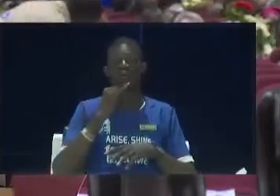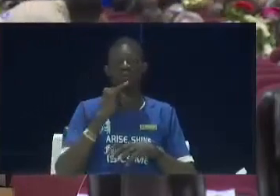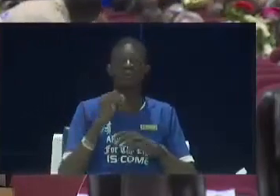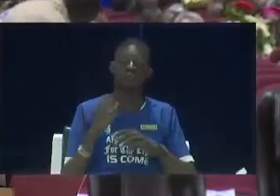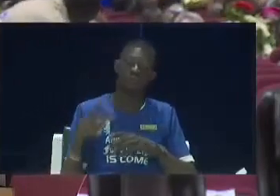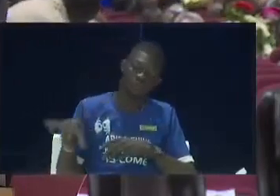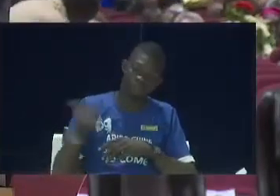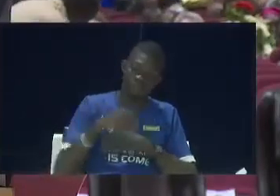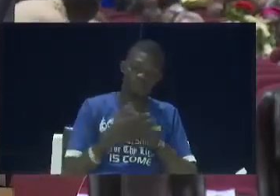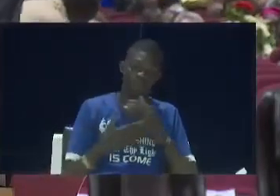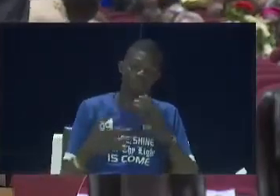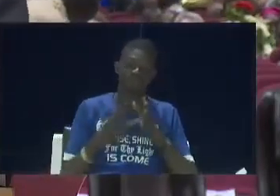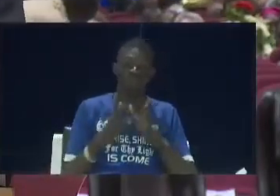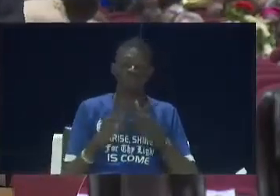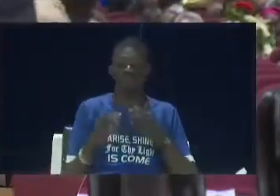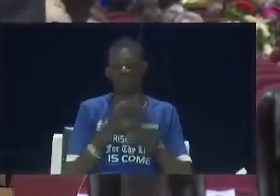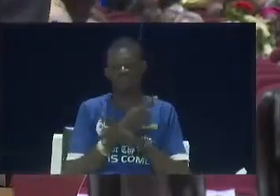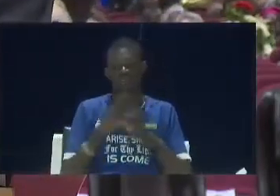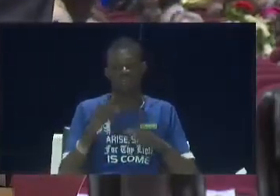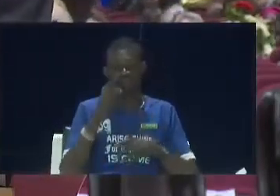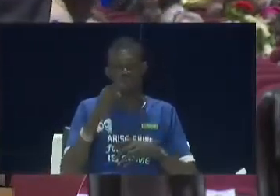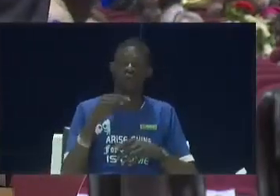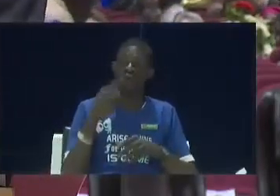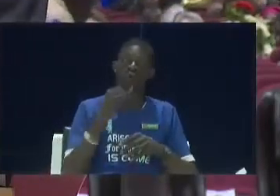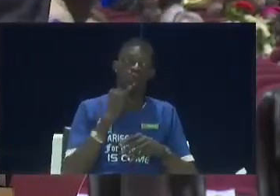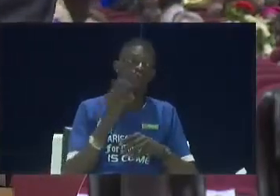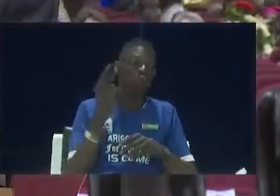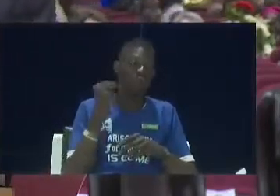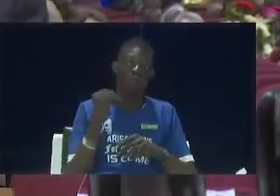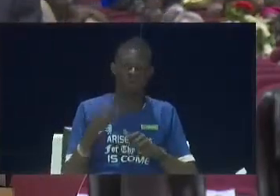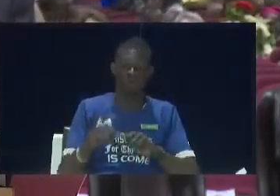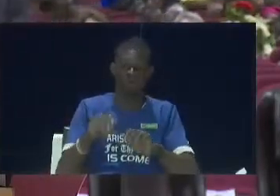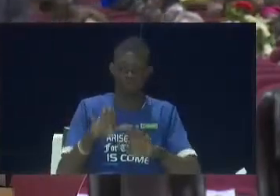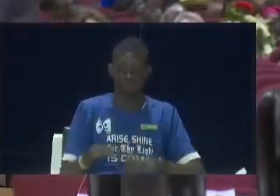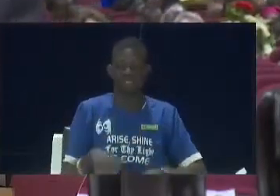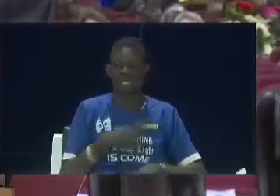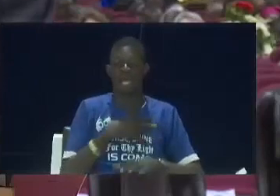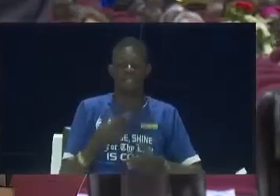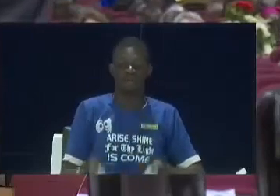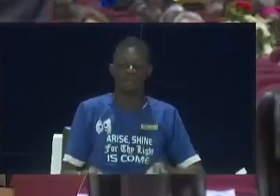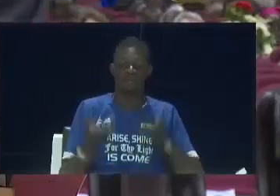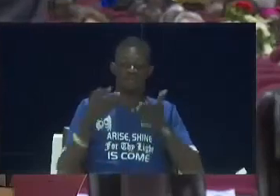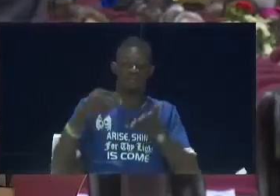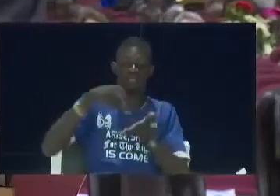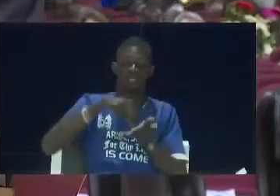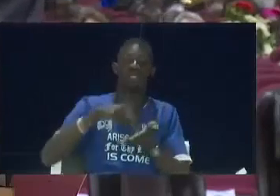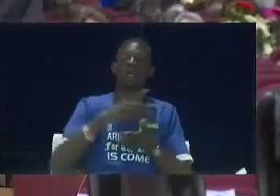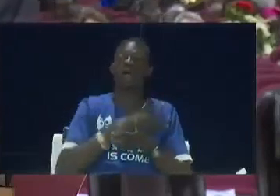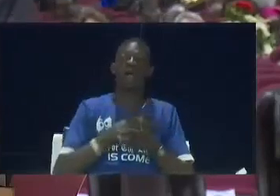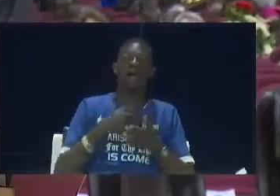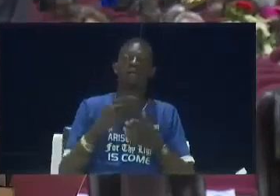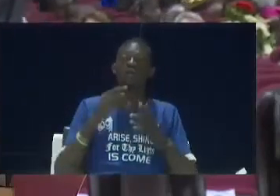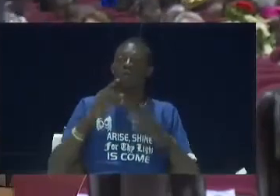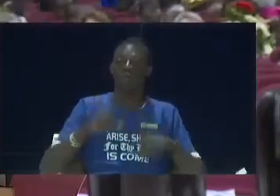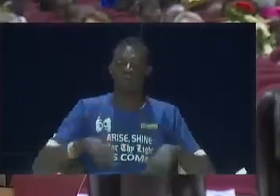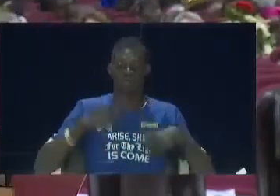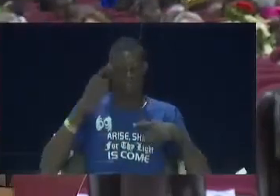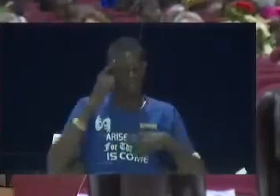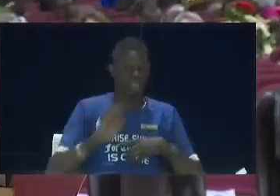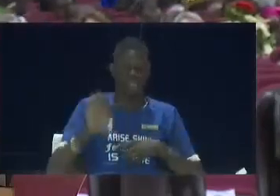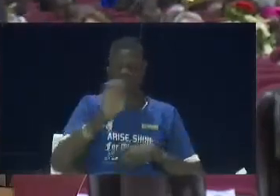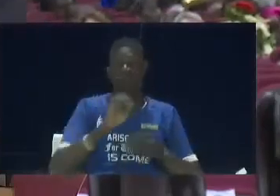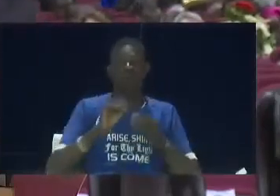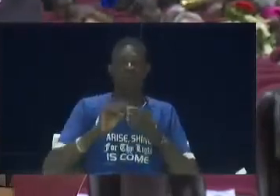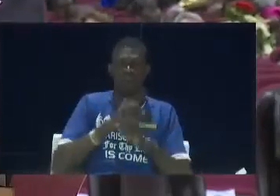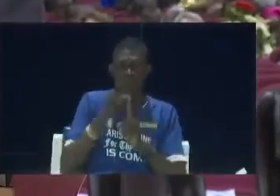blood to redeem you, the one who was buried, the one who rose again, the one who is alive forevermore. When